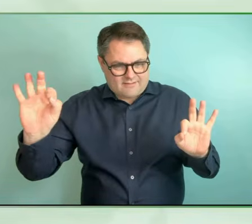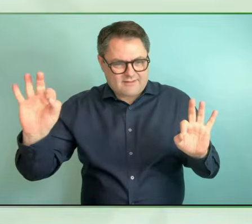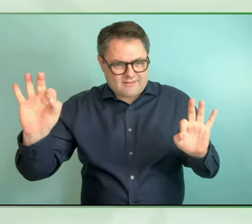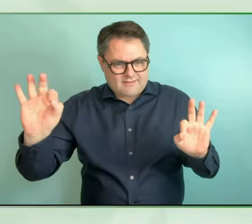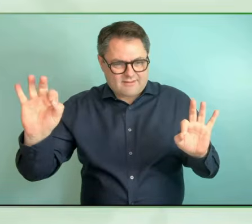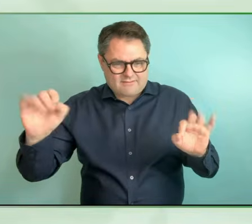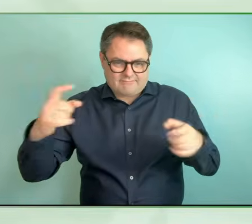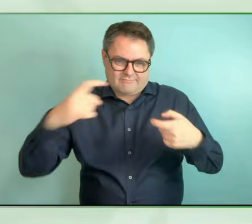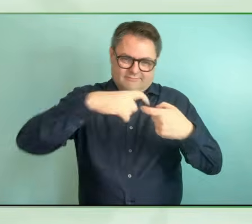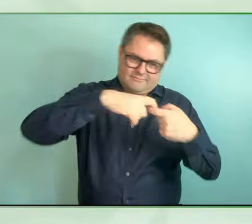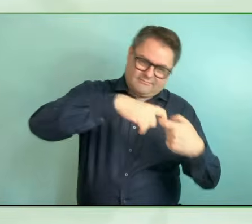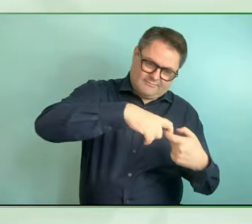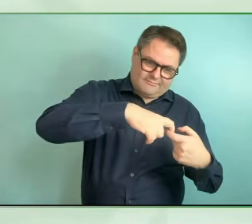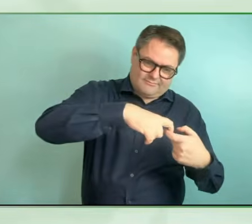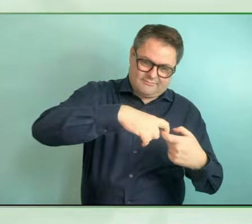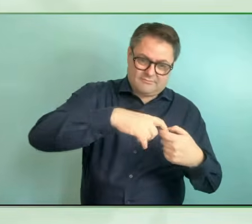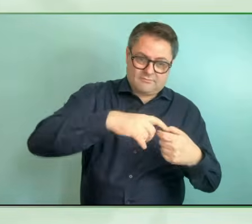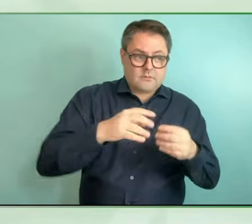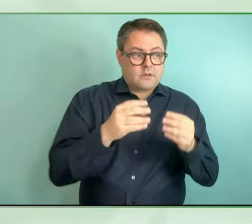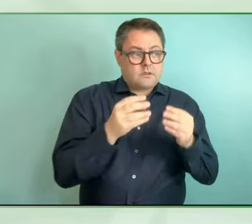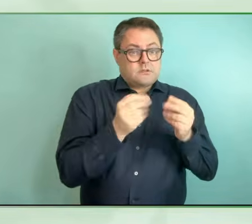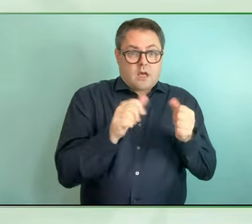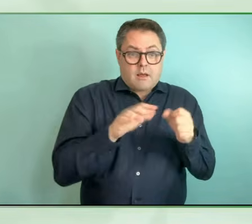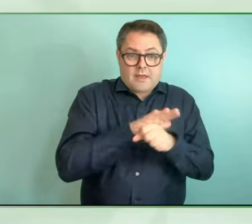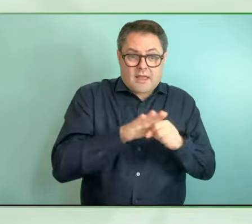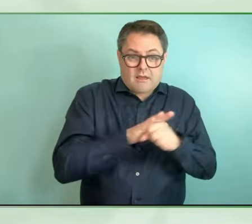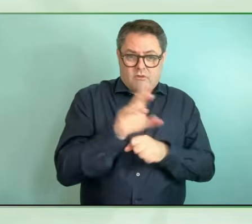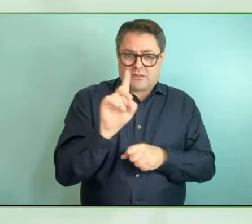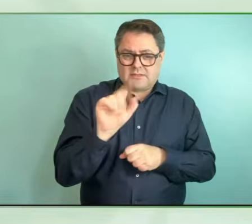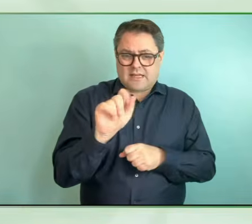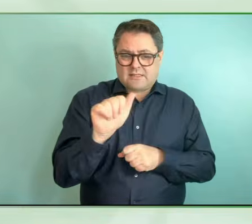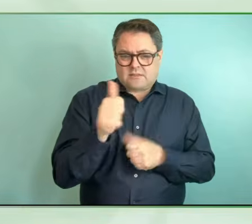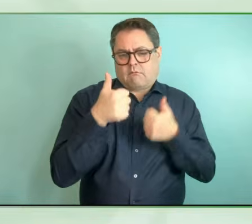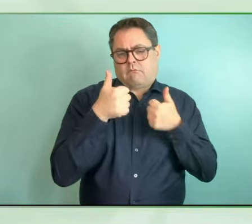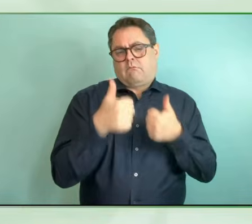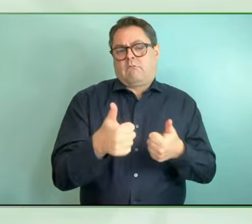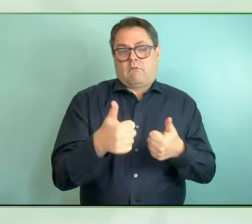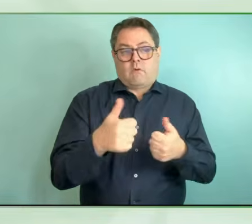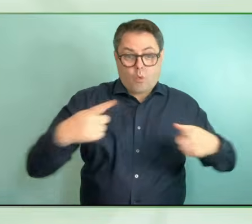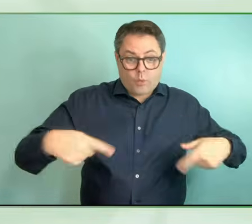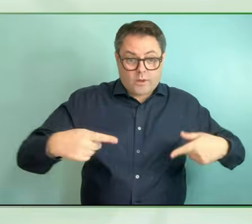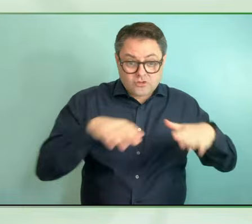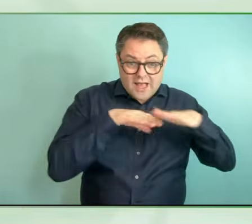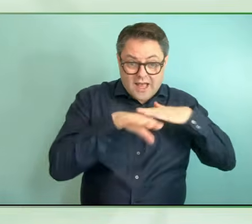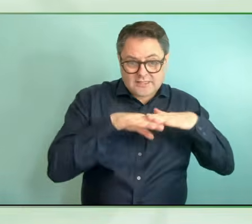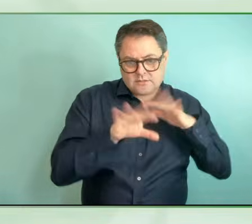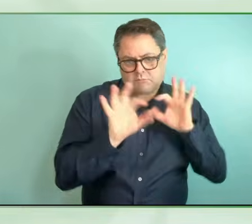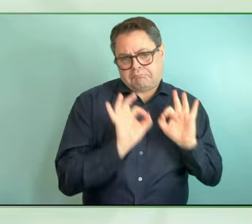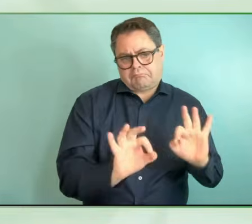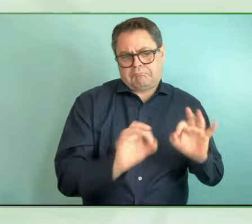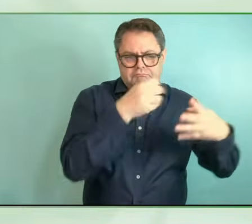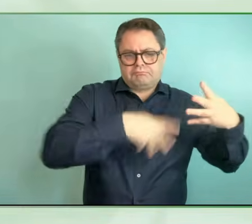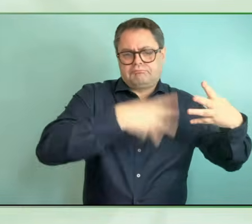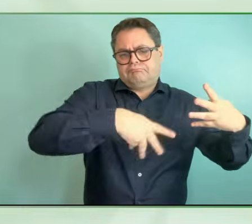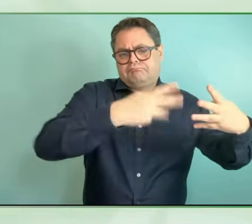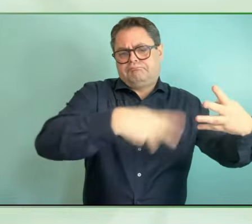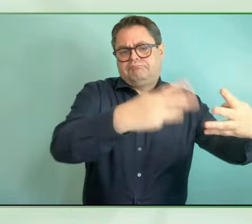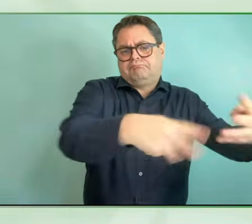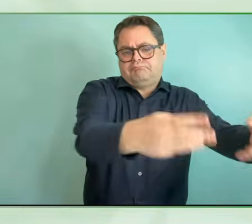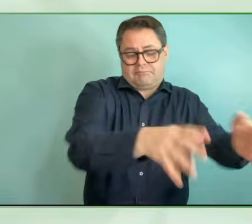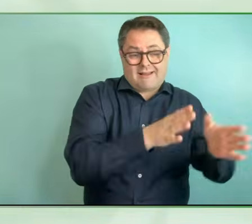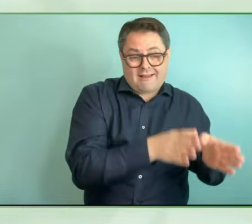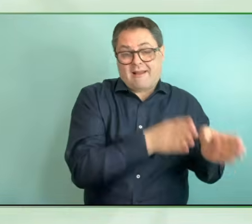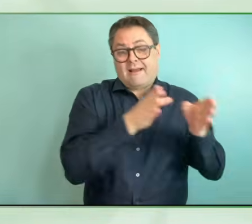good data quality for wheelchair accessibility, but there's not as much information